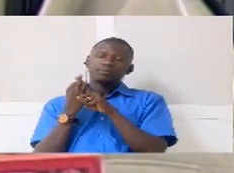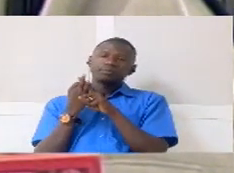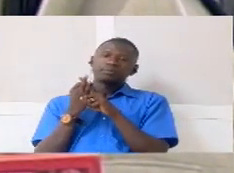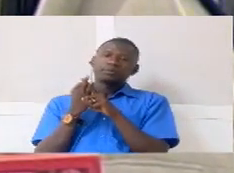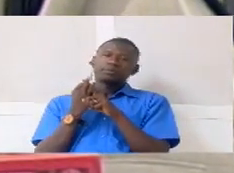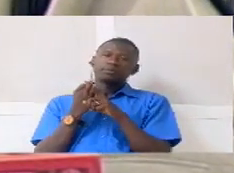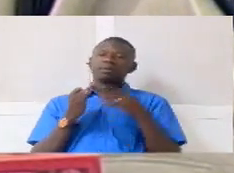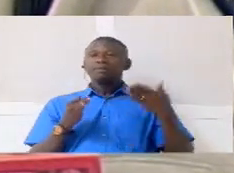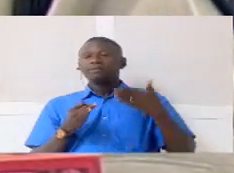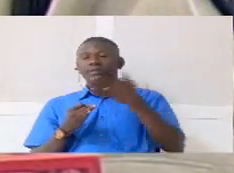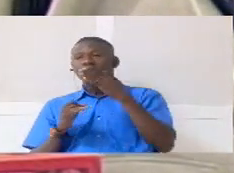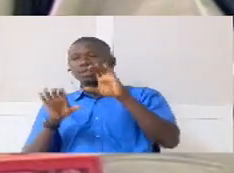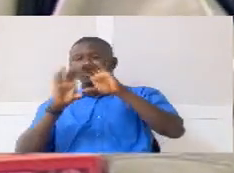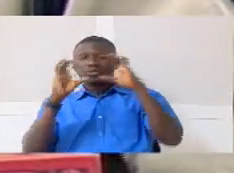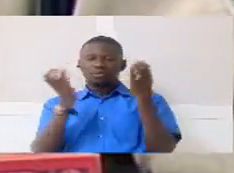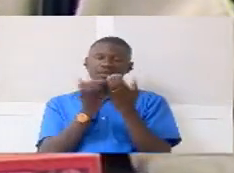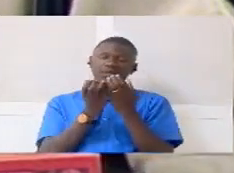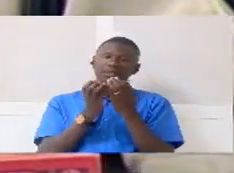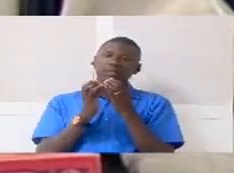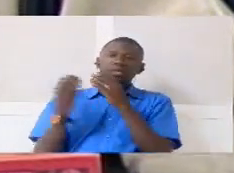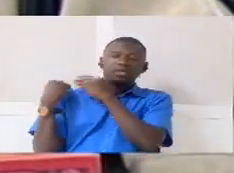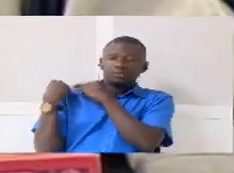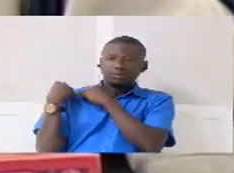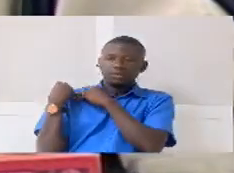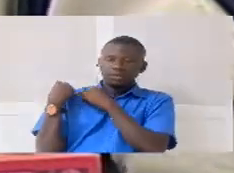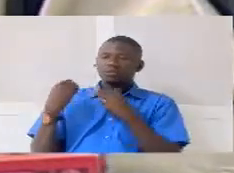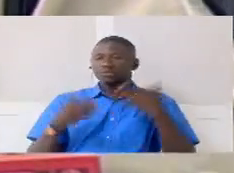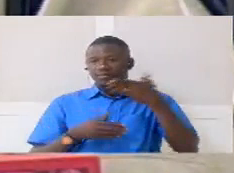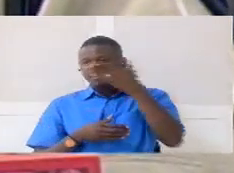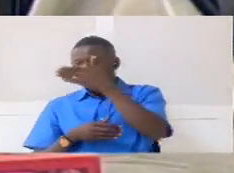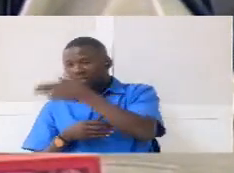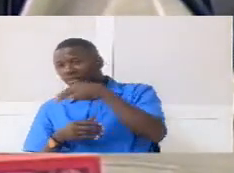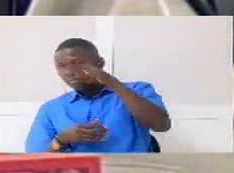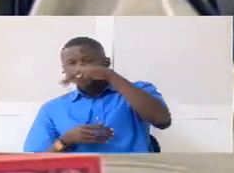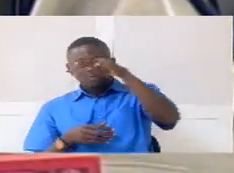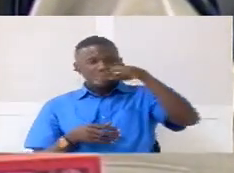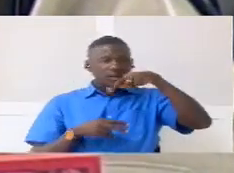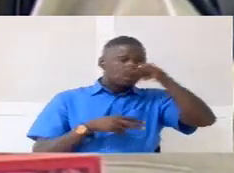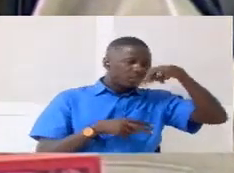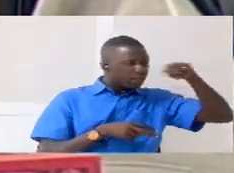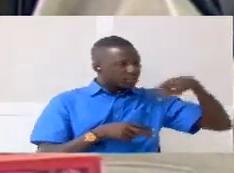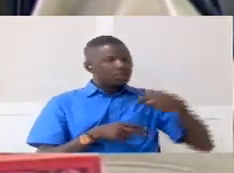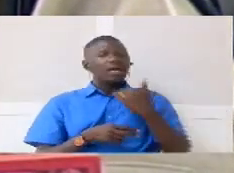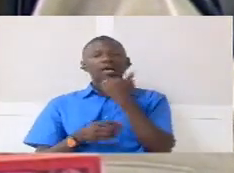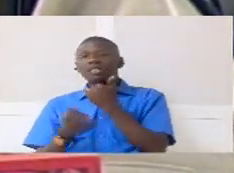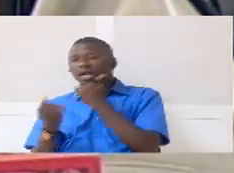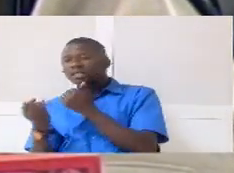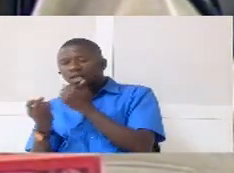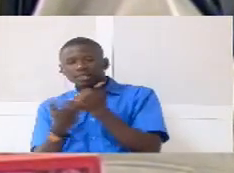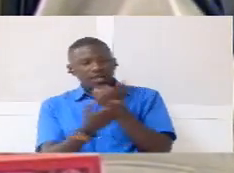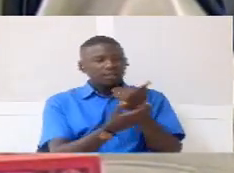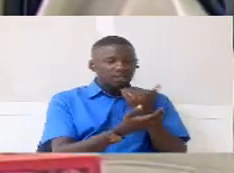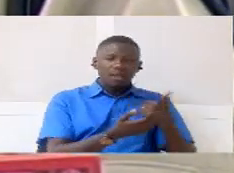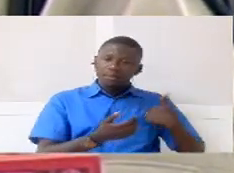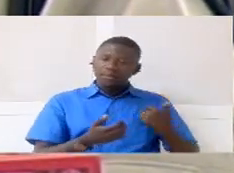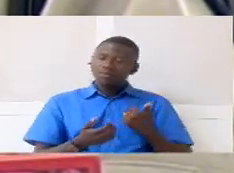Visiting committee la mandate do mingi ne coming what doing in that la kaso kono le kajebe rauni ni personally diamo. They have amongst their mandate to occasionally go to the